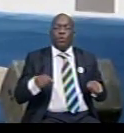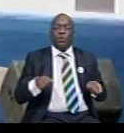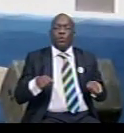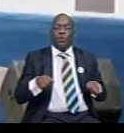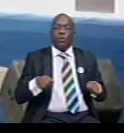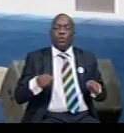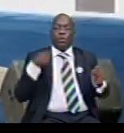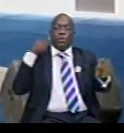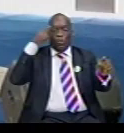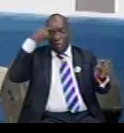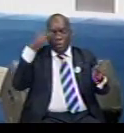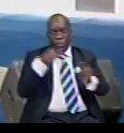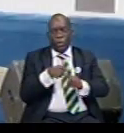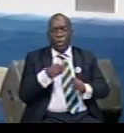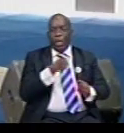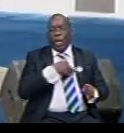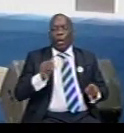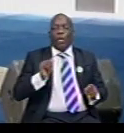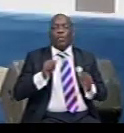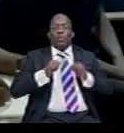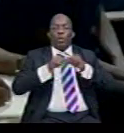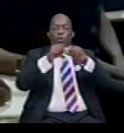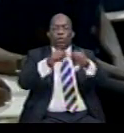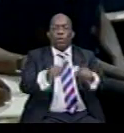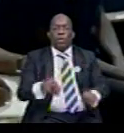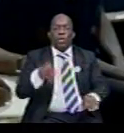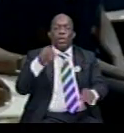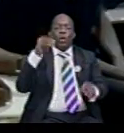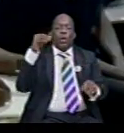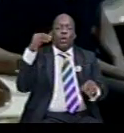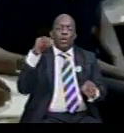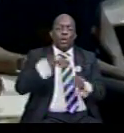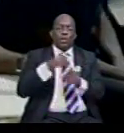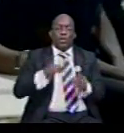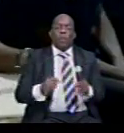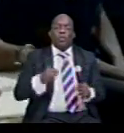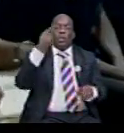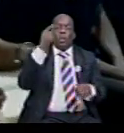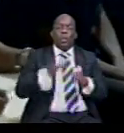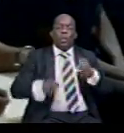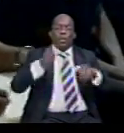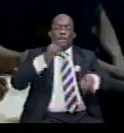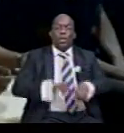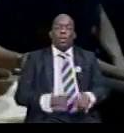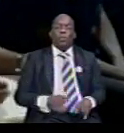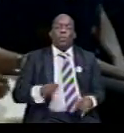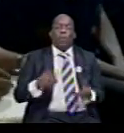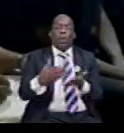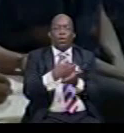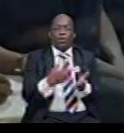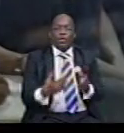end time harvest. We're looking at three subtitles. Number one,